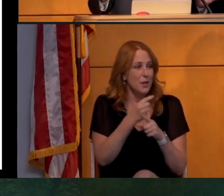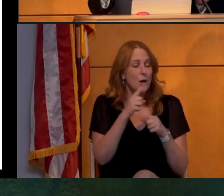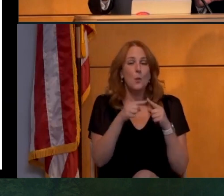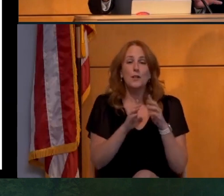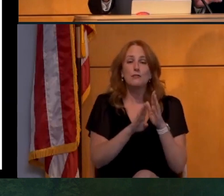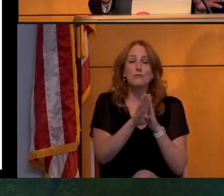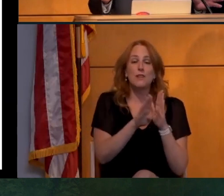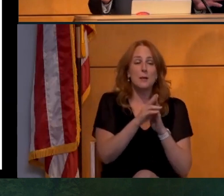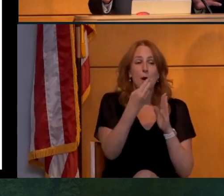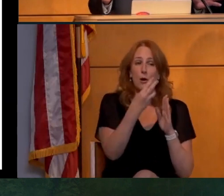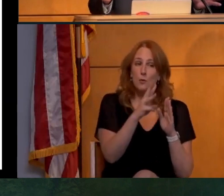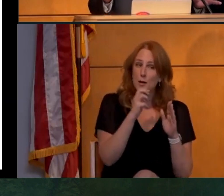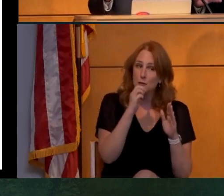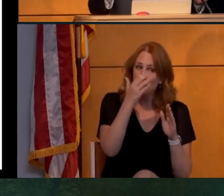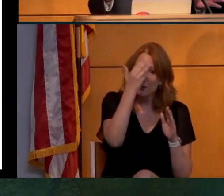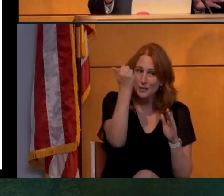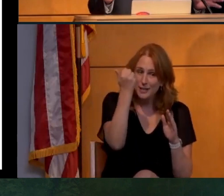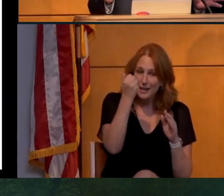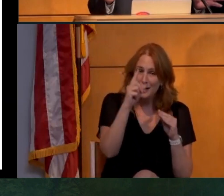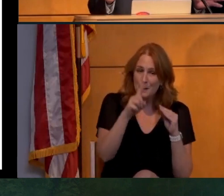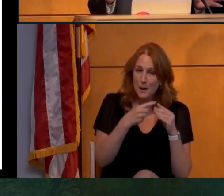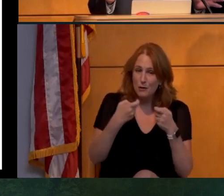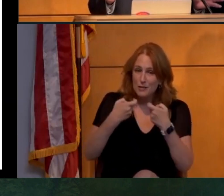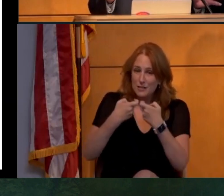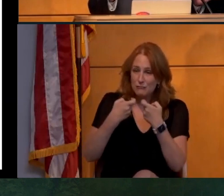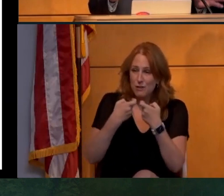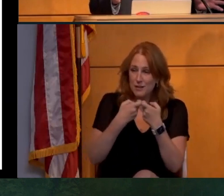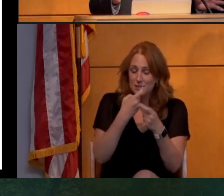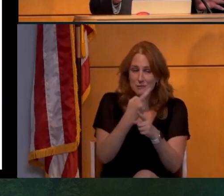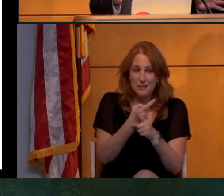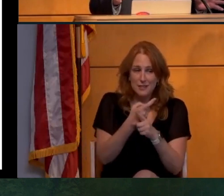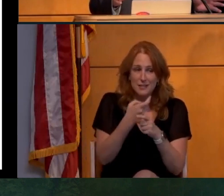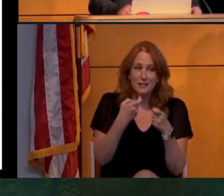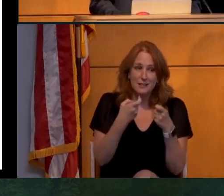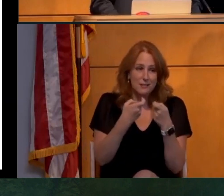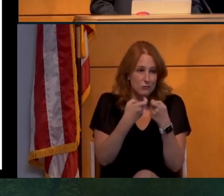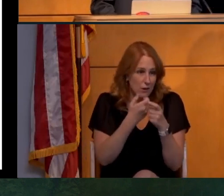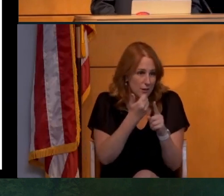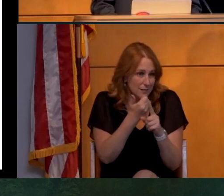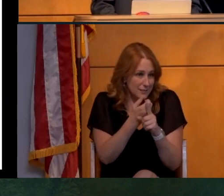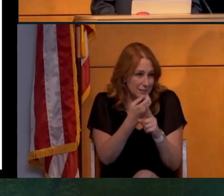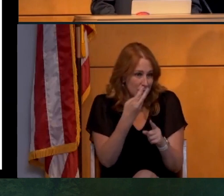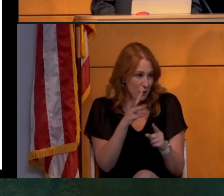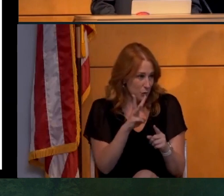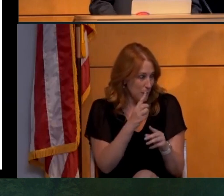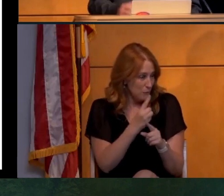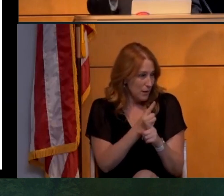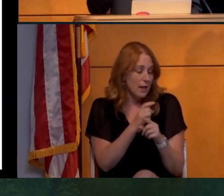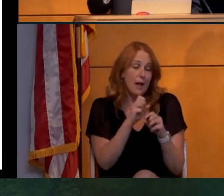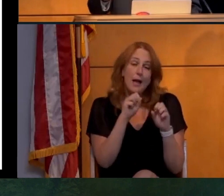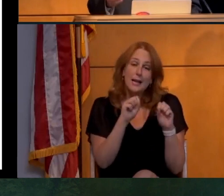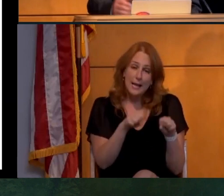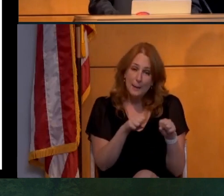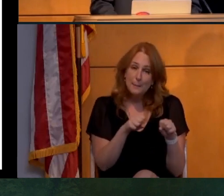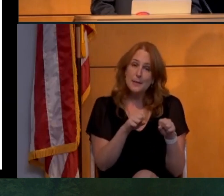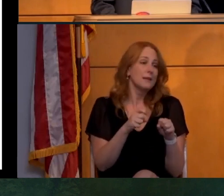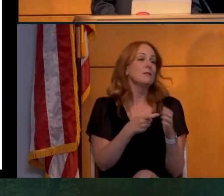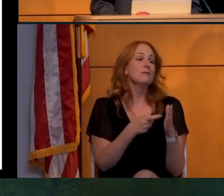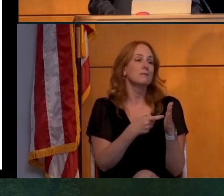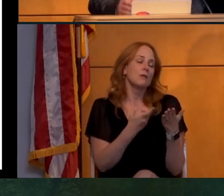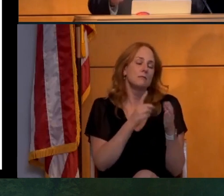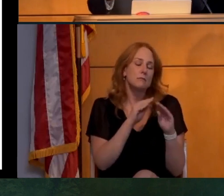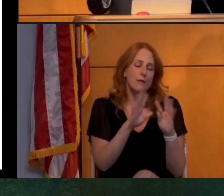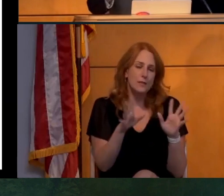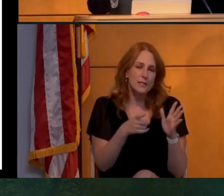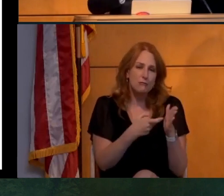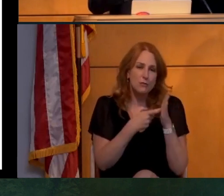hardware, do not forget about electronics, okay, that runs your hardware. This stuff is obviously required. Do